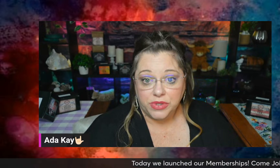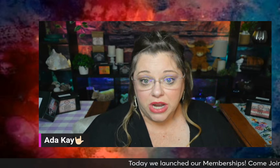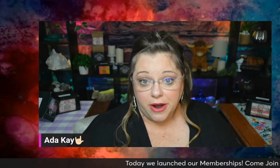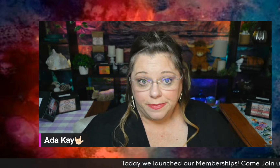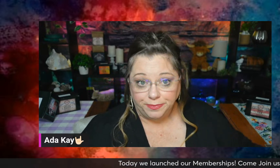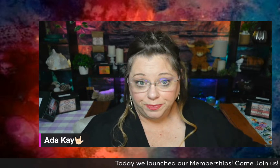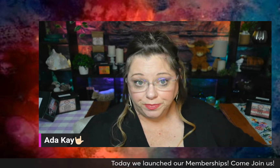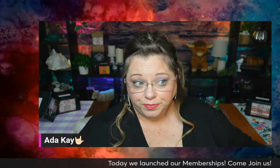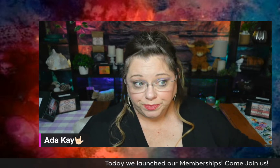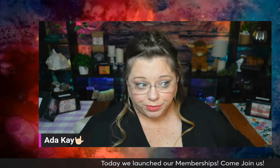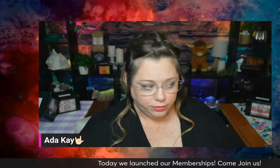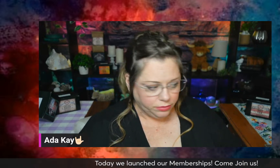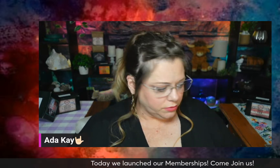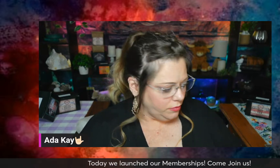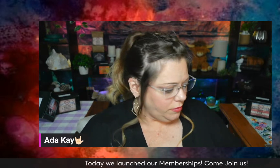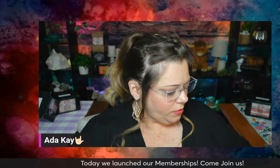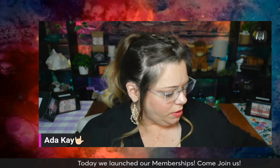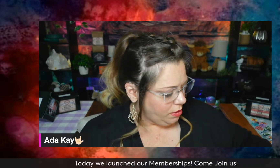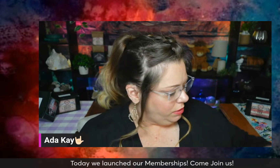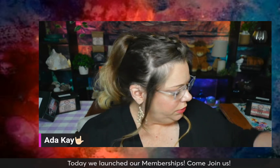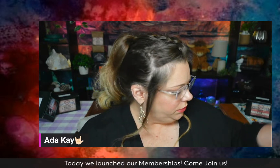kratom vapes now.